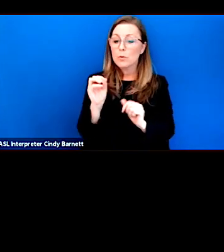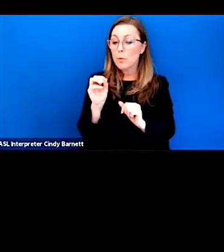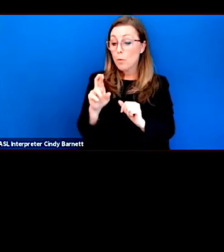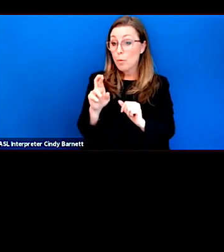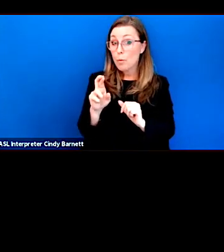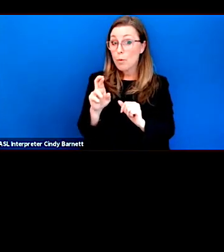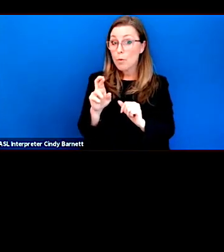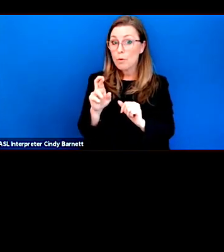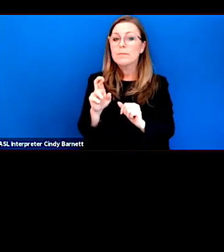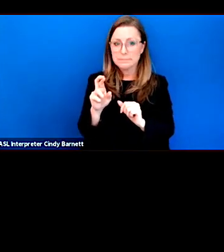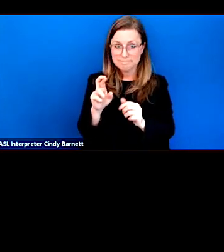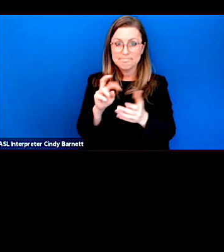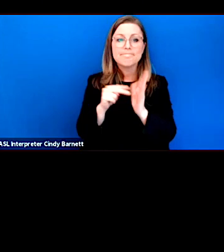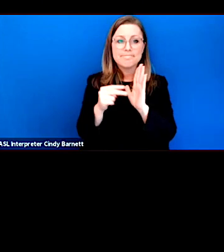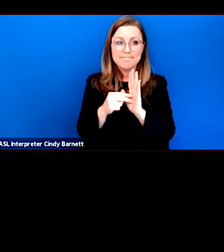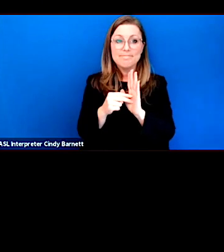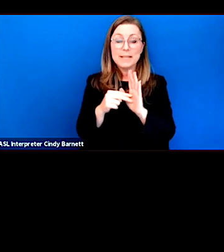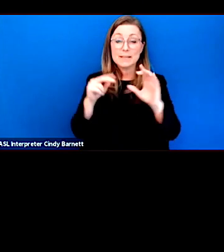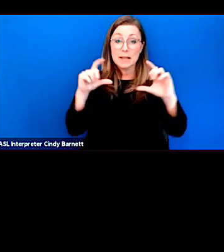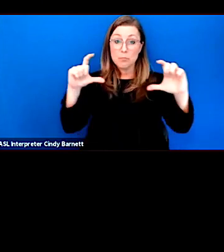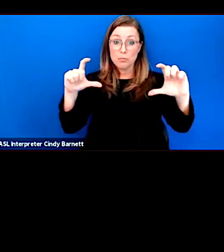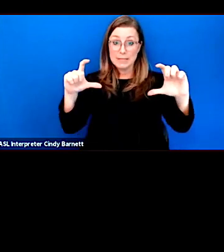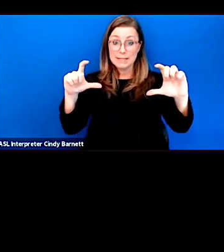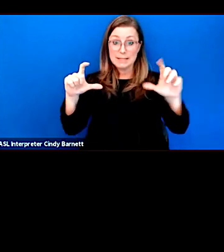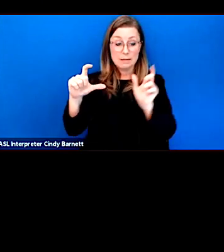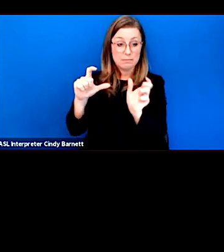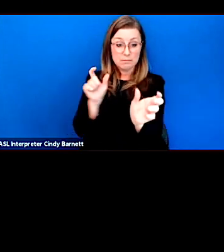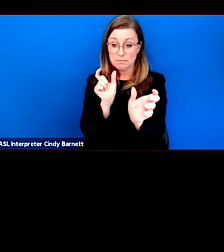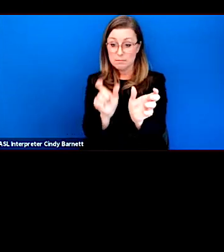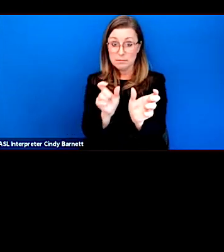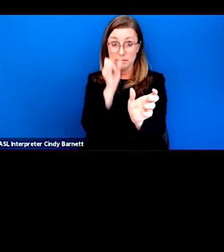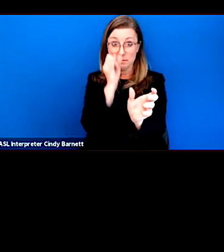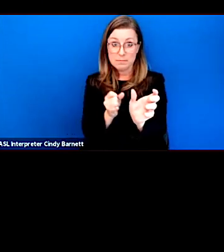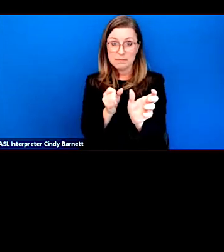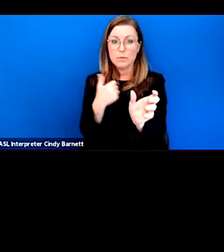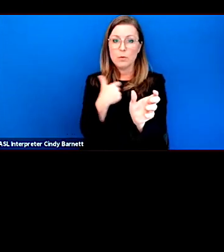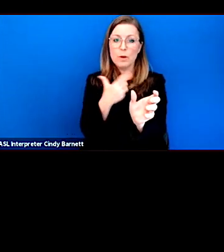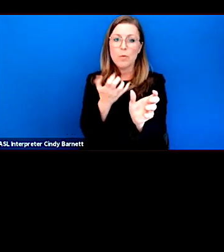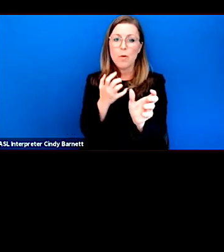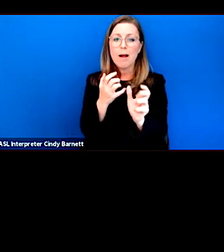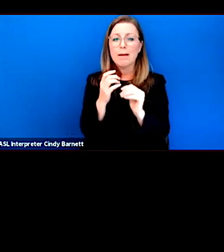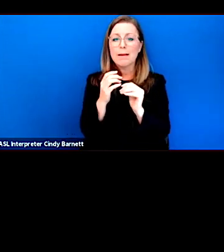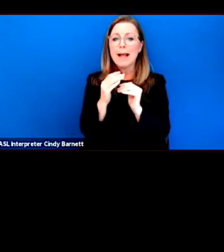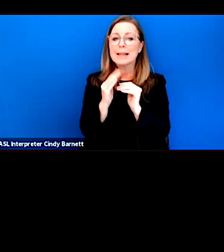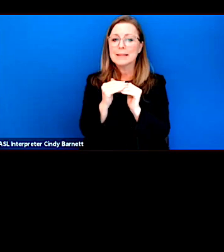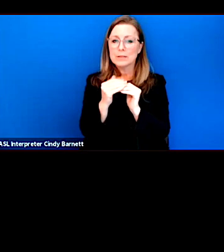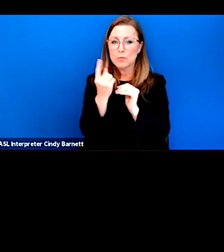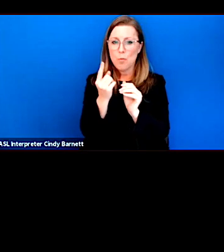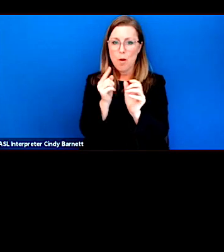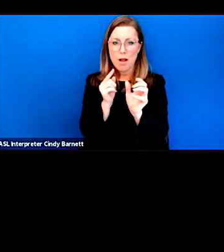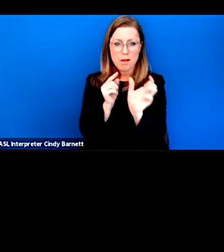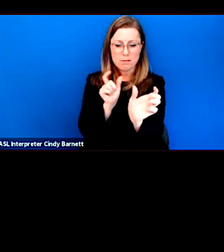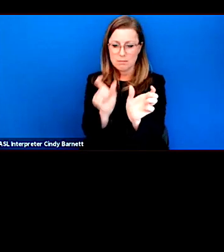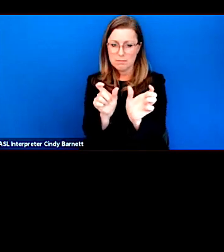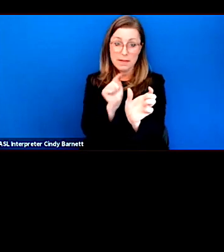words inside the parenthesis to be present in the results. Google Scholar uses the vertical bar, but